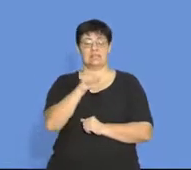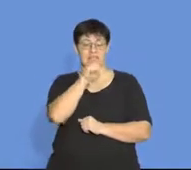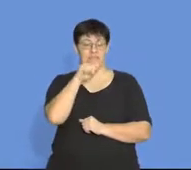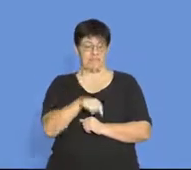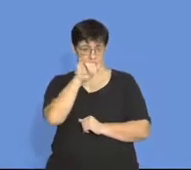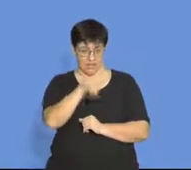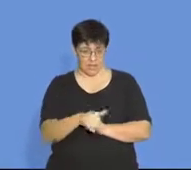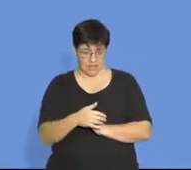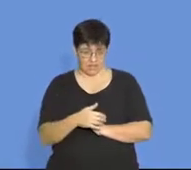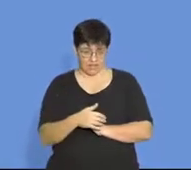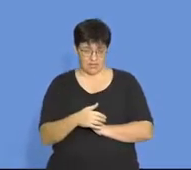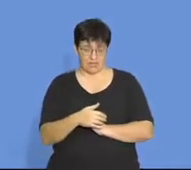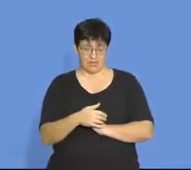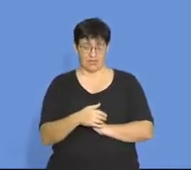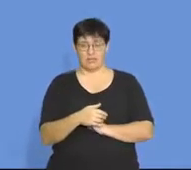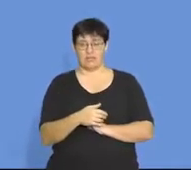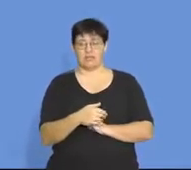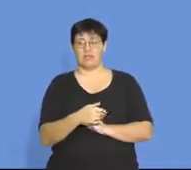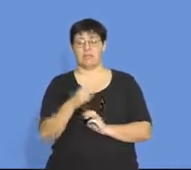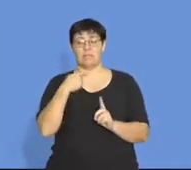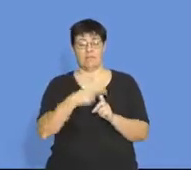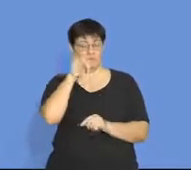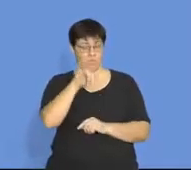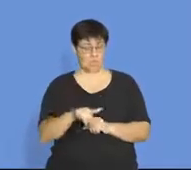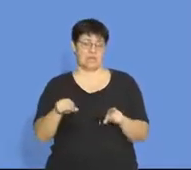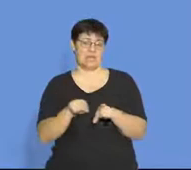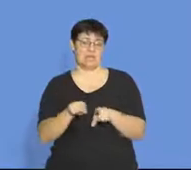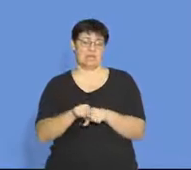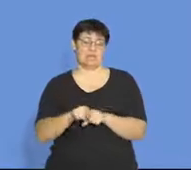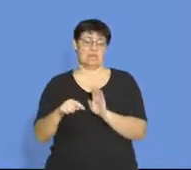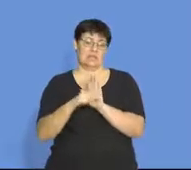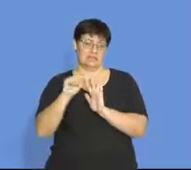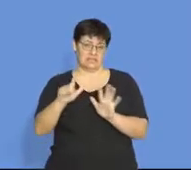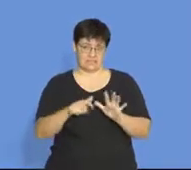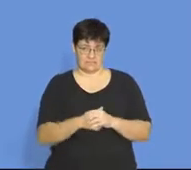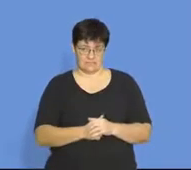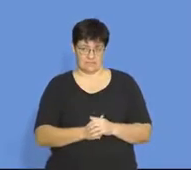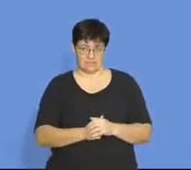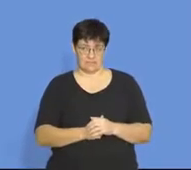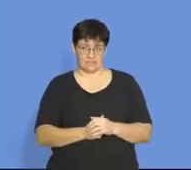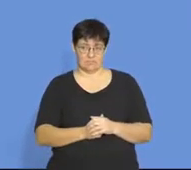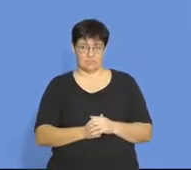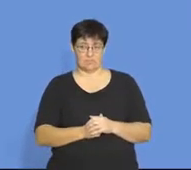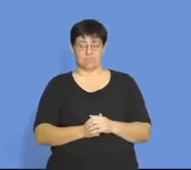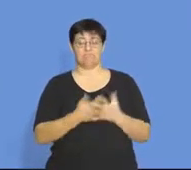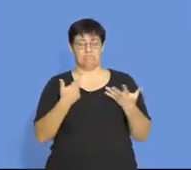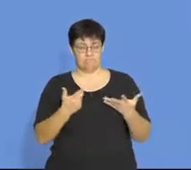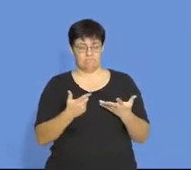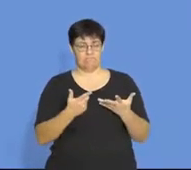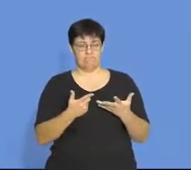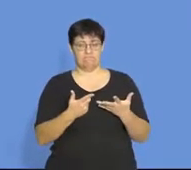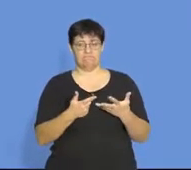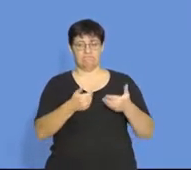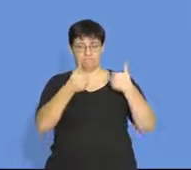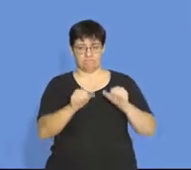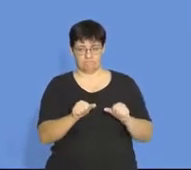6 divided by y, then plus the y equal to negative 7. Then from there, you